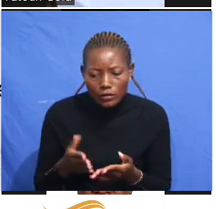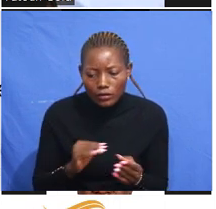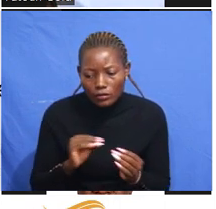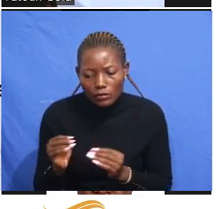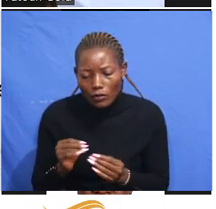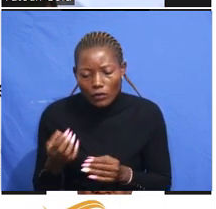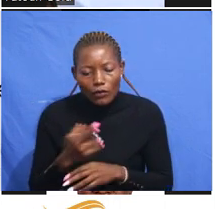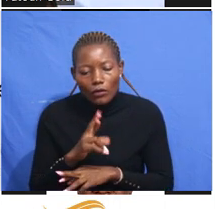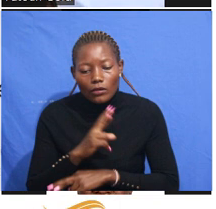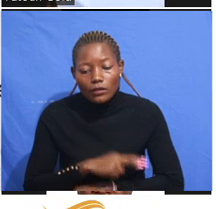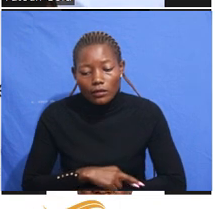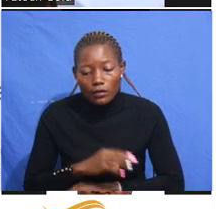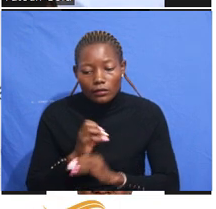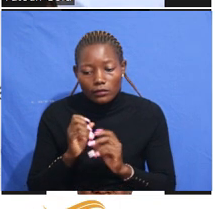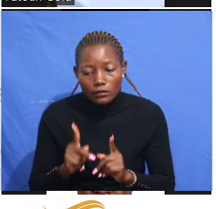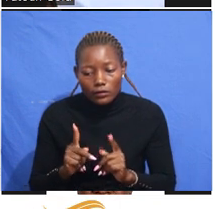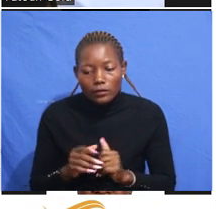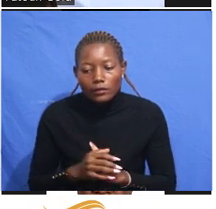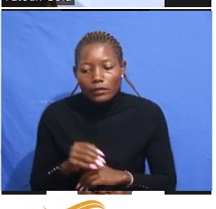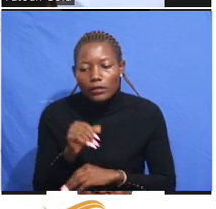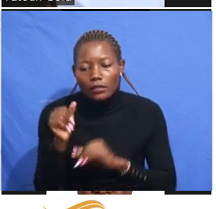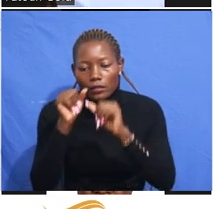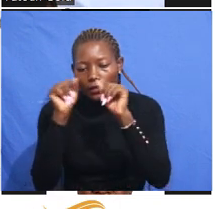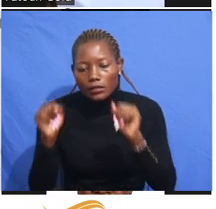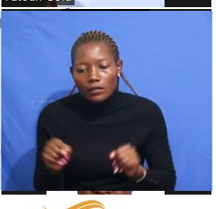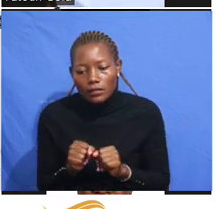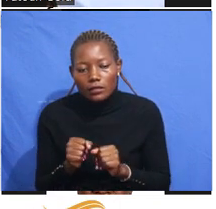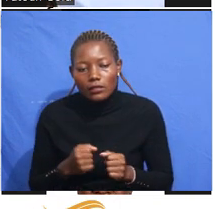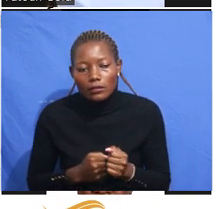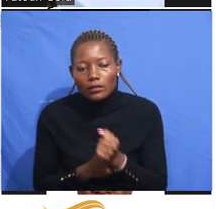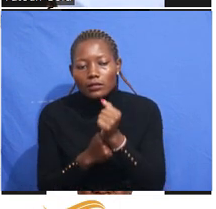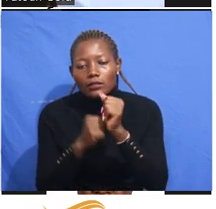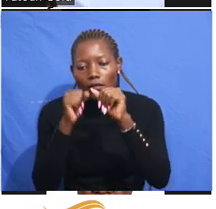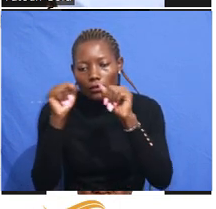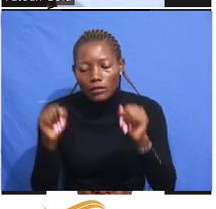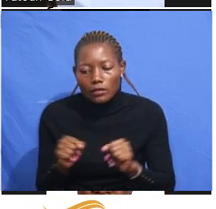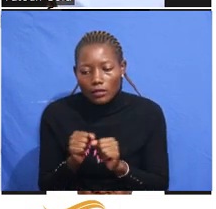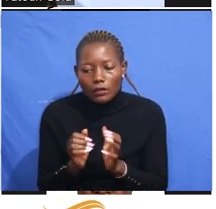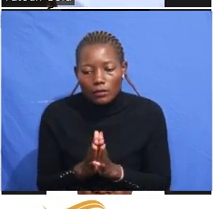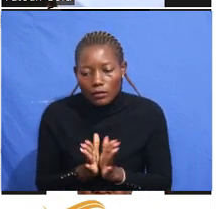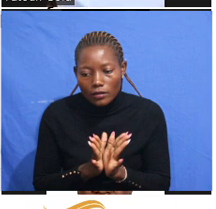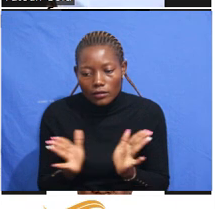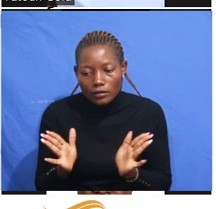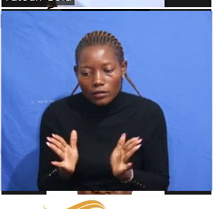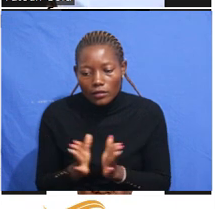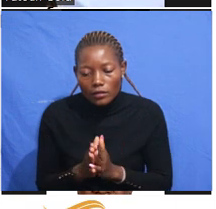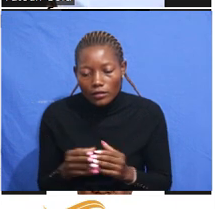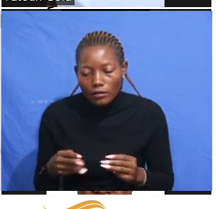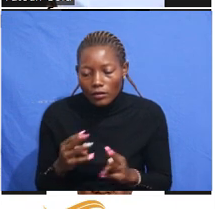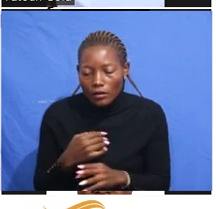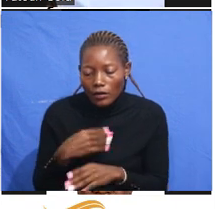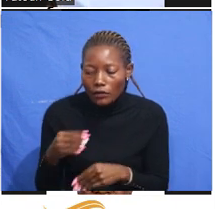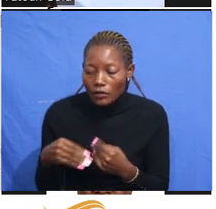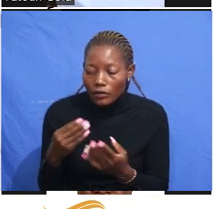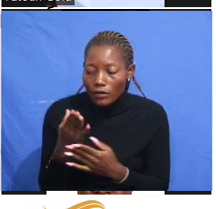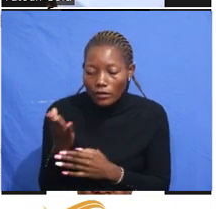relax. Okay, so the nervous system is a support system, and the general structure, again, I've given it there.